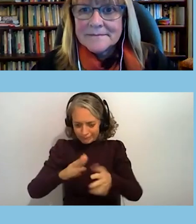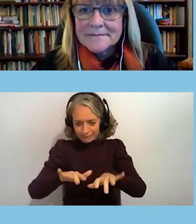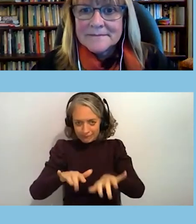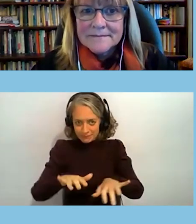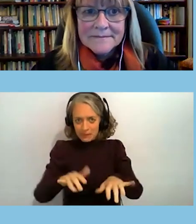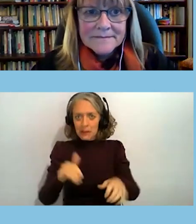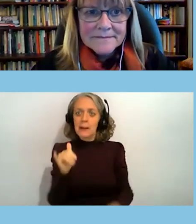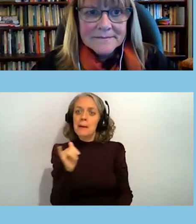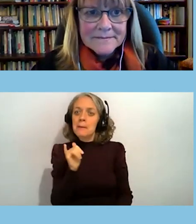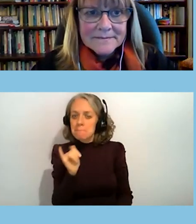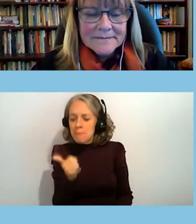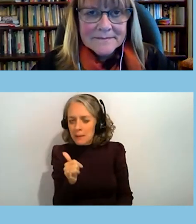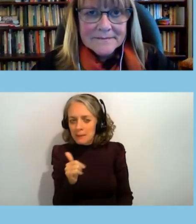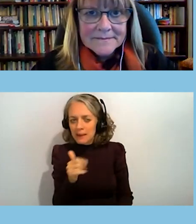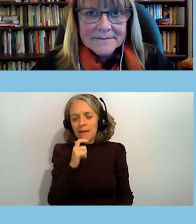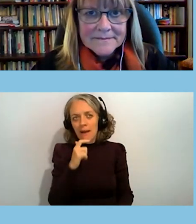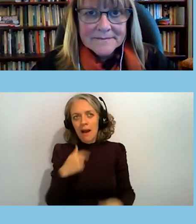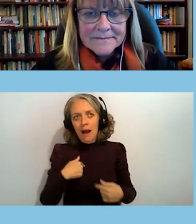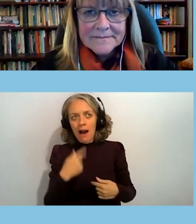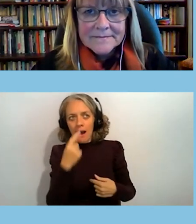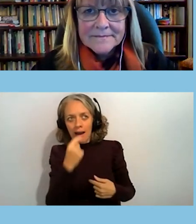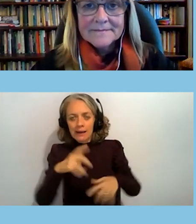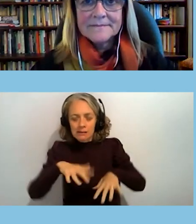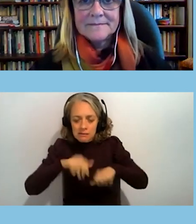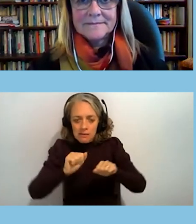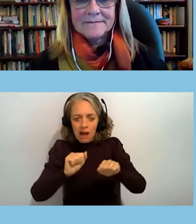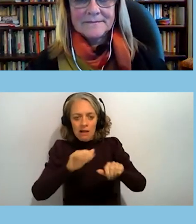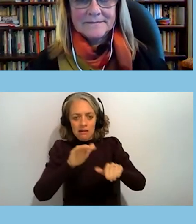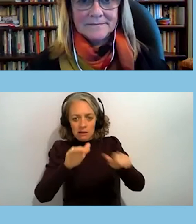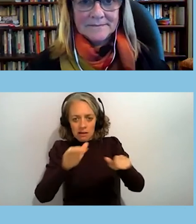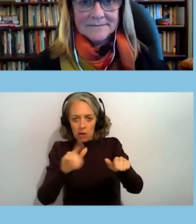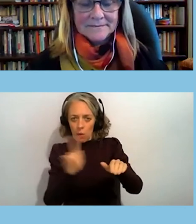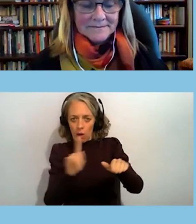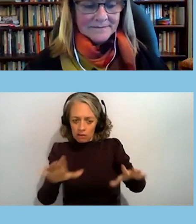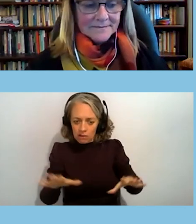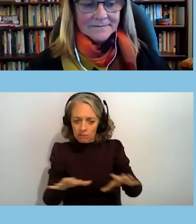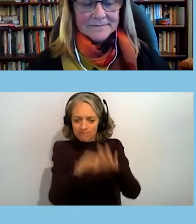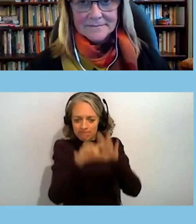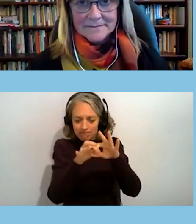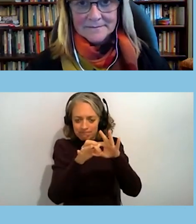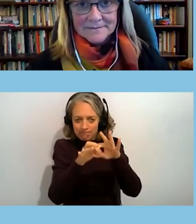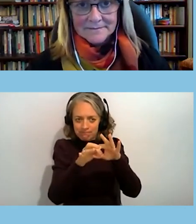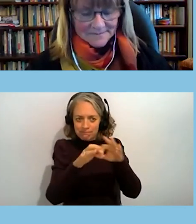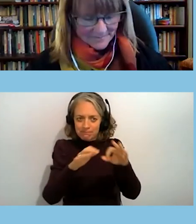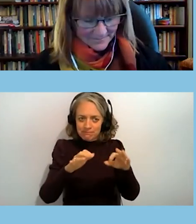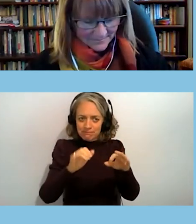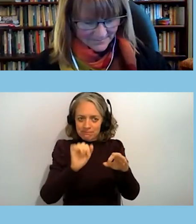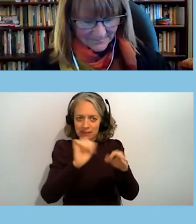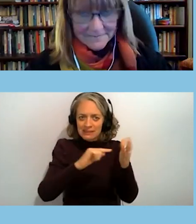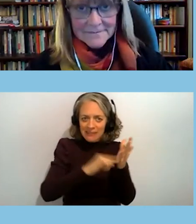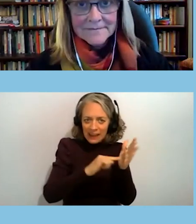maybe that might bring together, though there's so much that brings them together, but to bring together Tanya's and